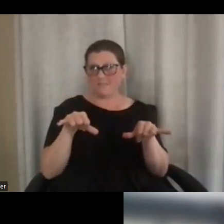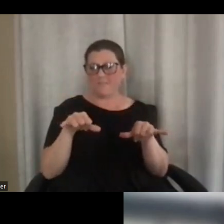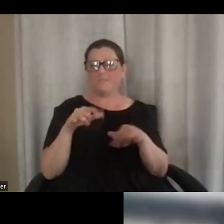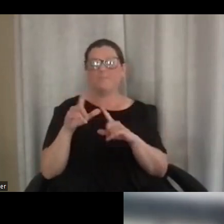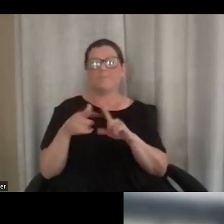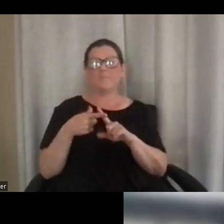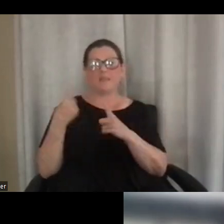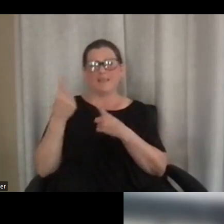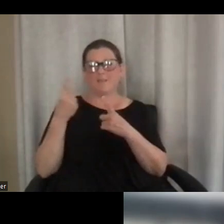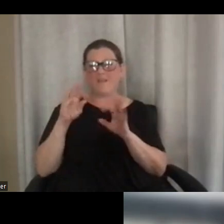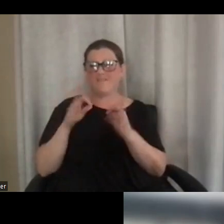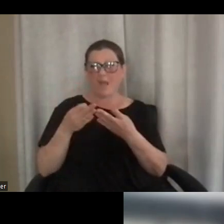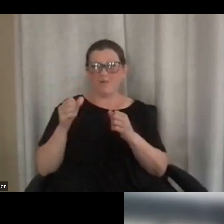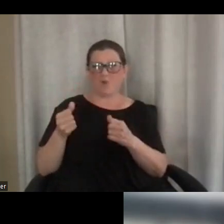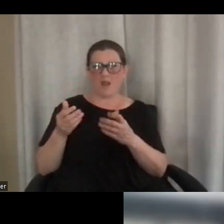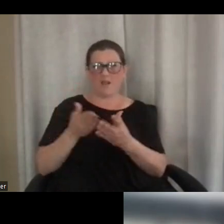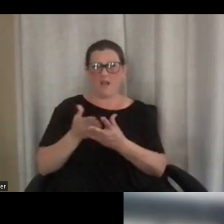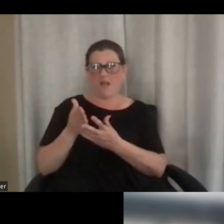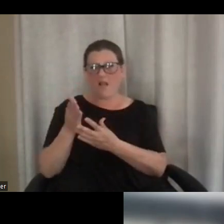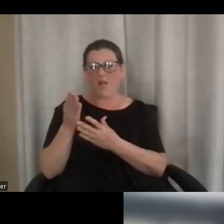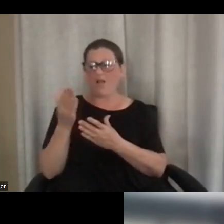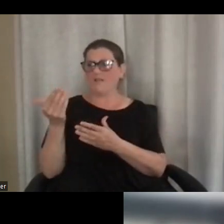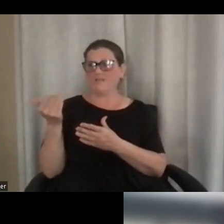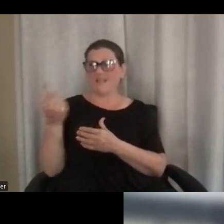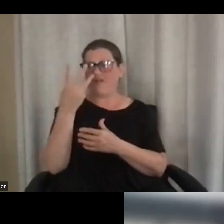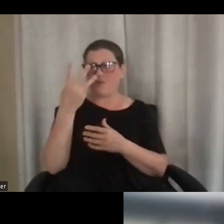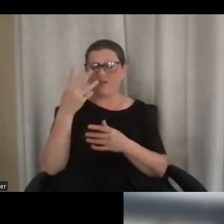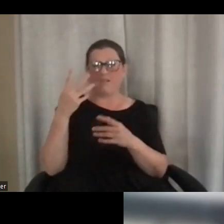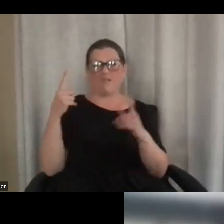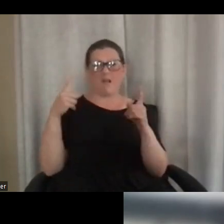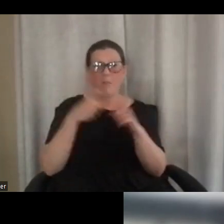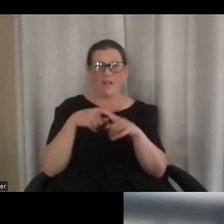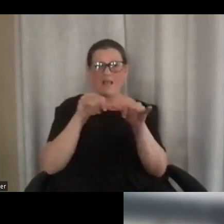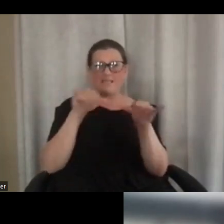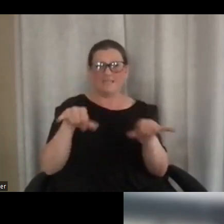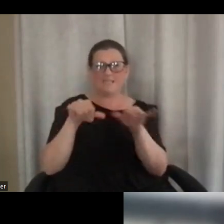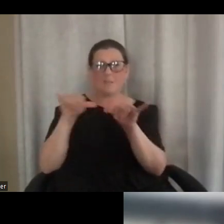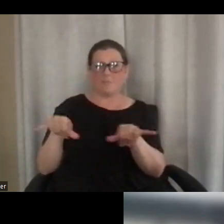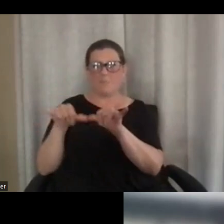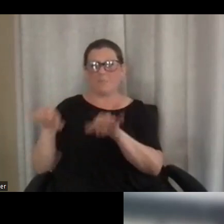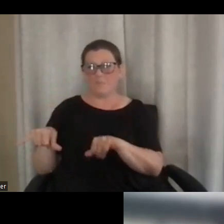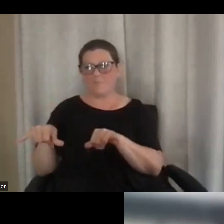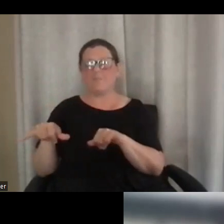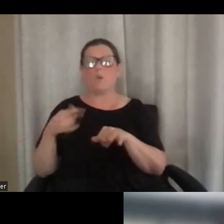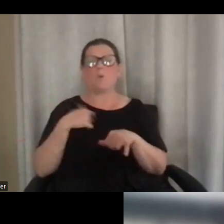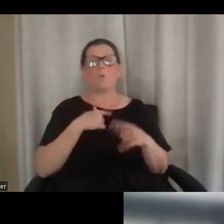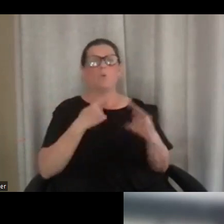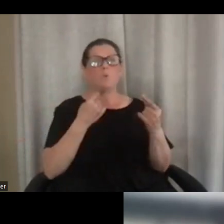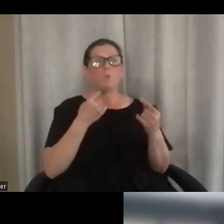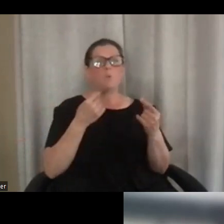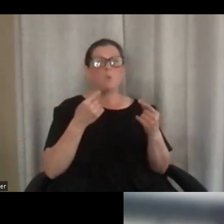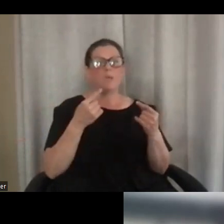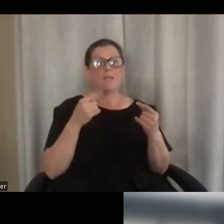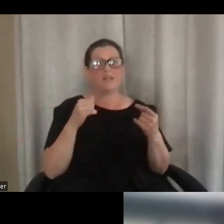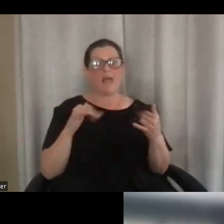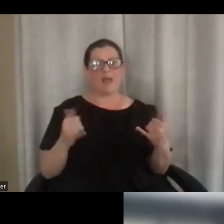about families trying to navigate multiple complicated systems, right? And so one of the things we're doing with our cross-sector approaches is, I think